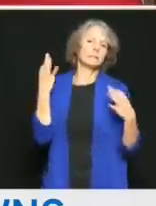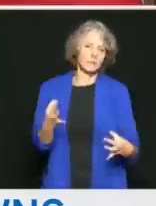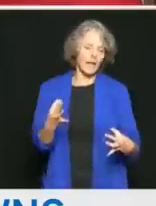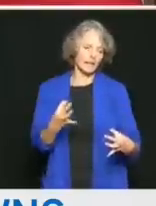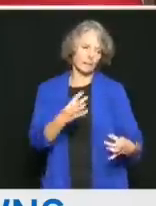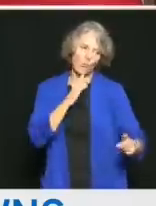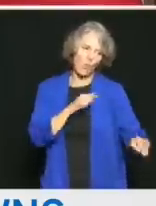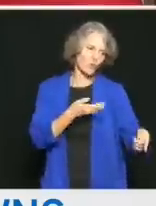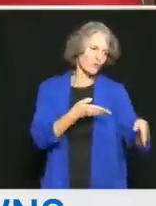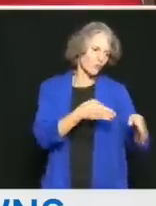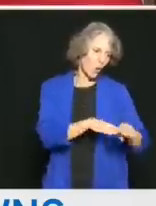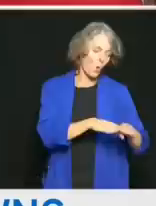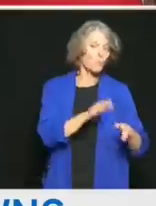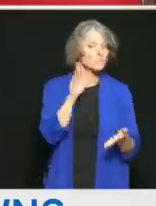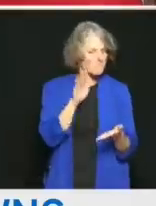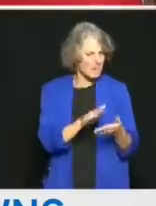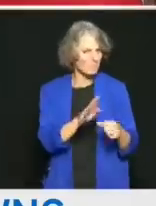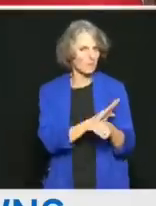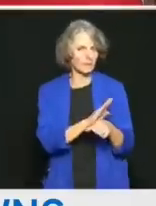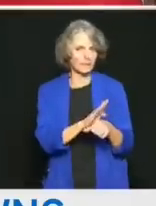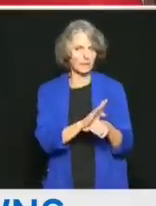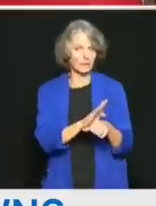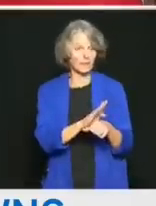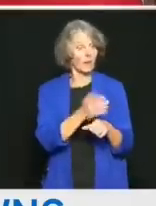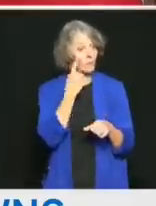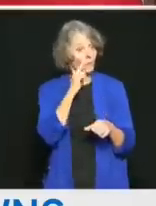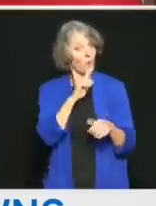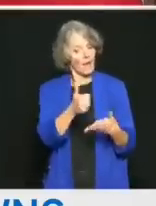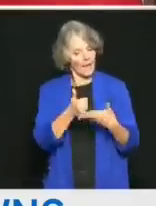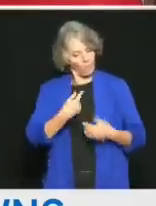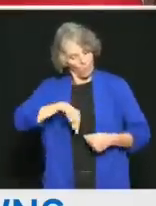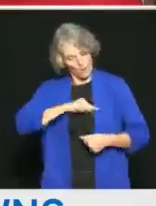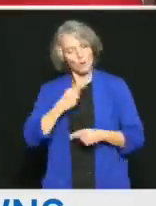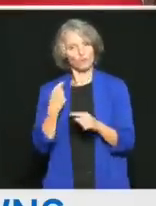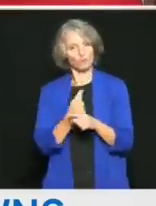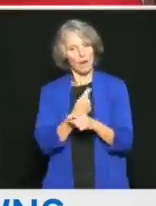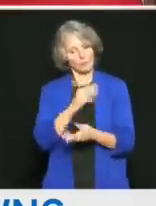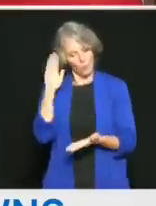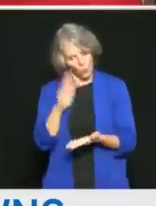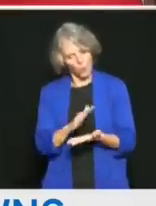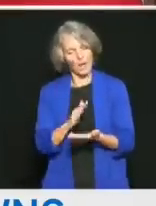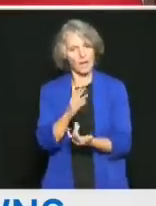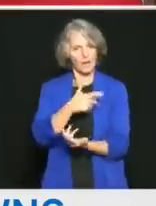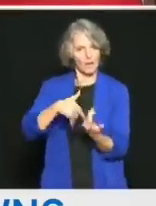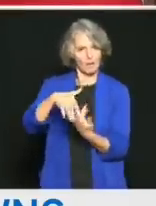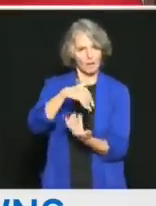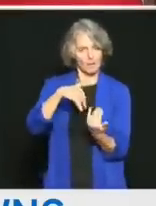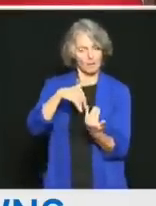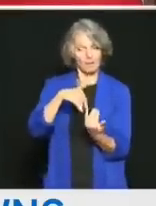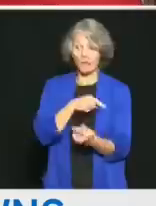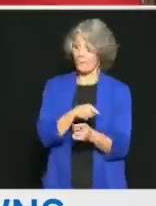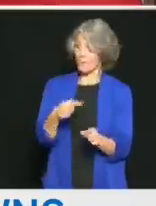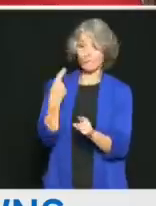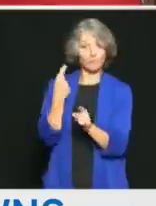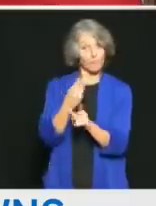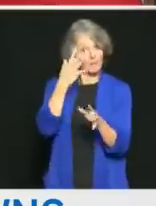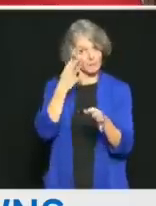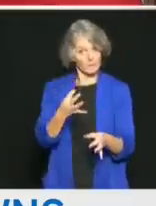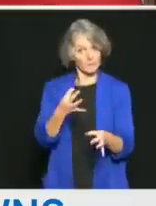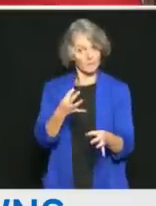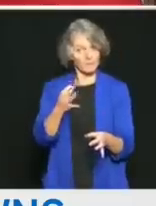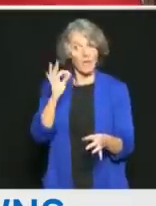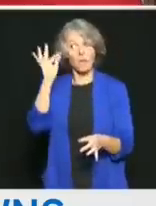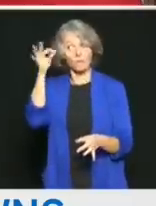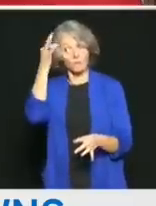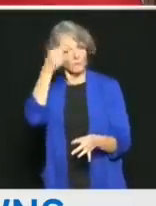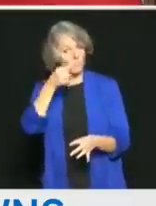activity to help us all limit our social interactions. It is absolutely the right thing to do. They have the full support of the